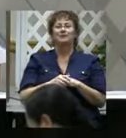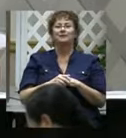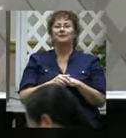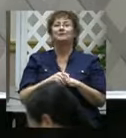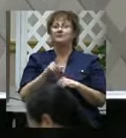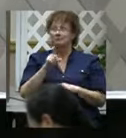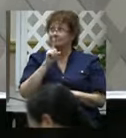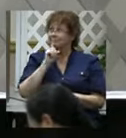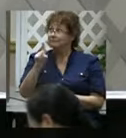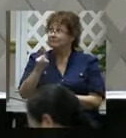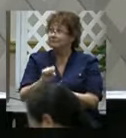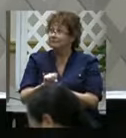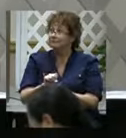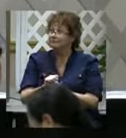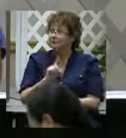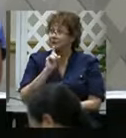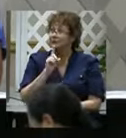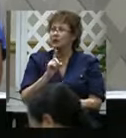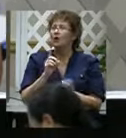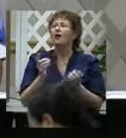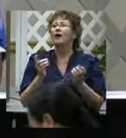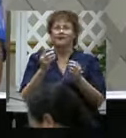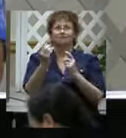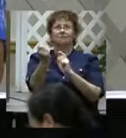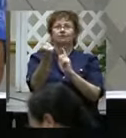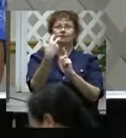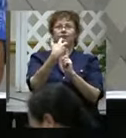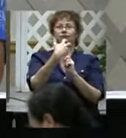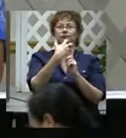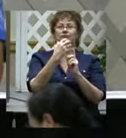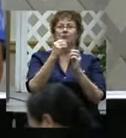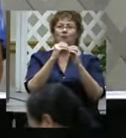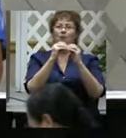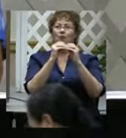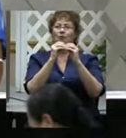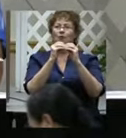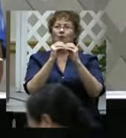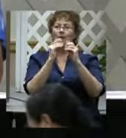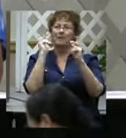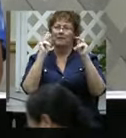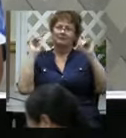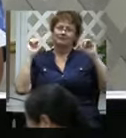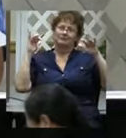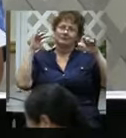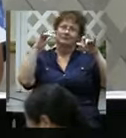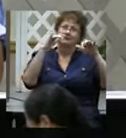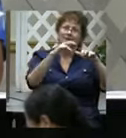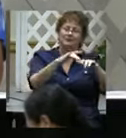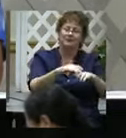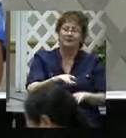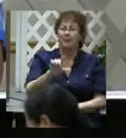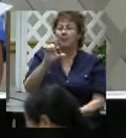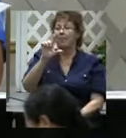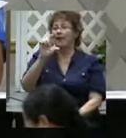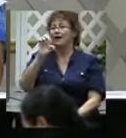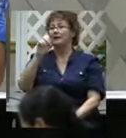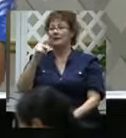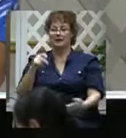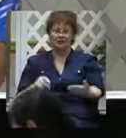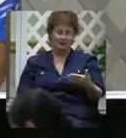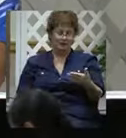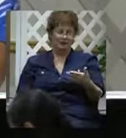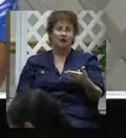is true, is much more effective, and you're going to see your attendance rate increase dramatically, because as an LEP individual reading this, knowing